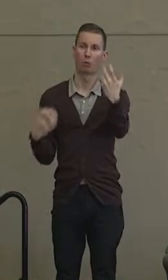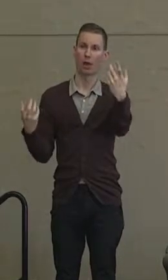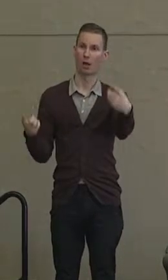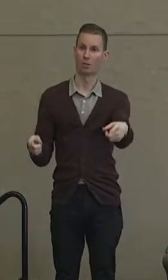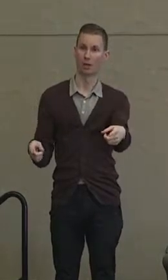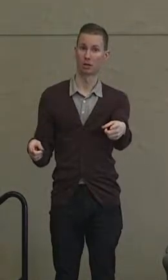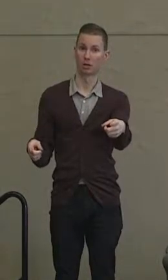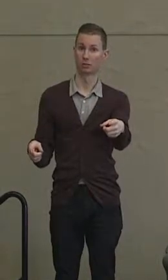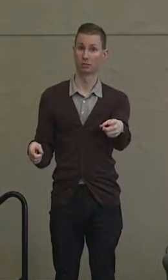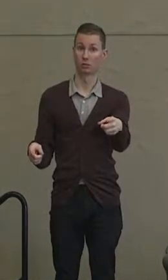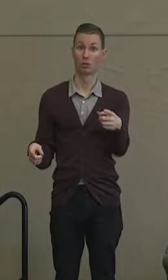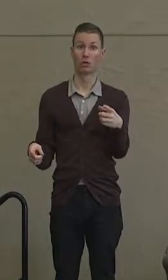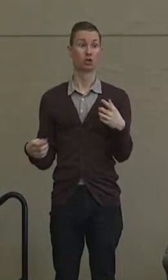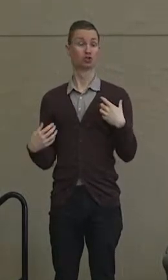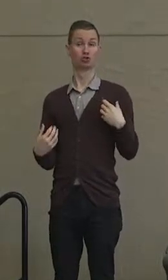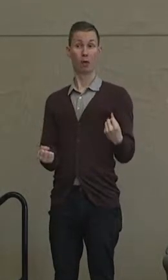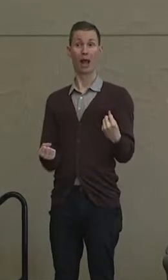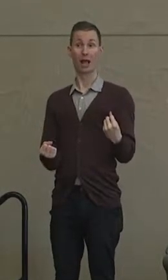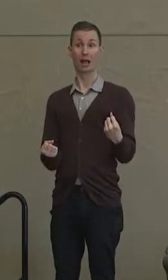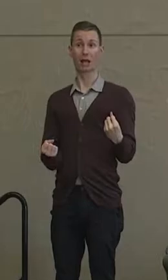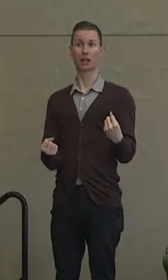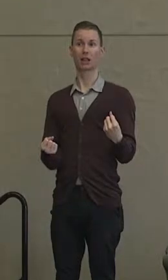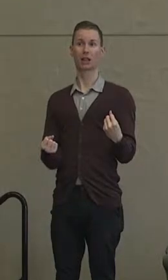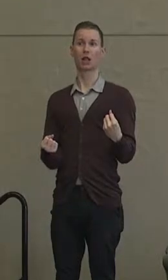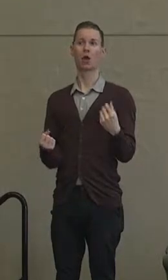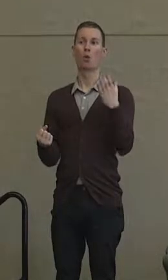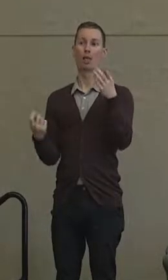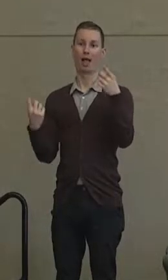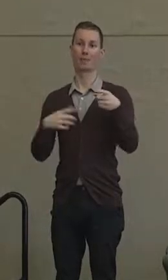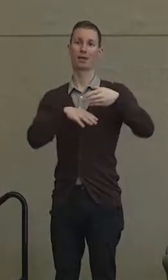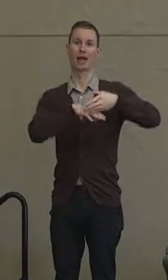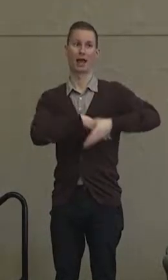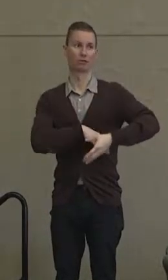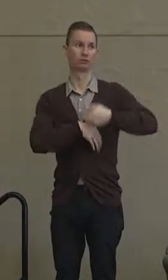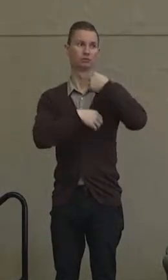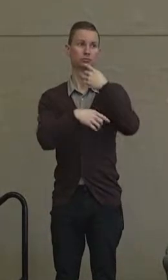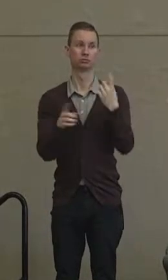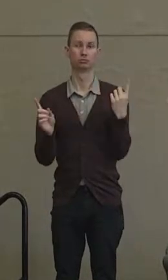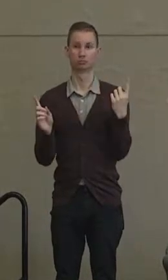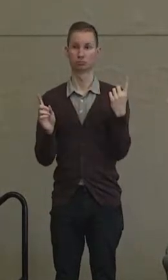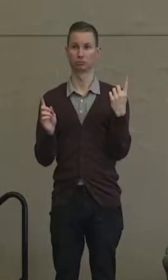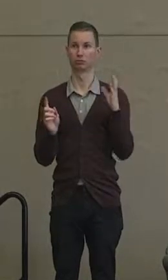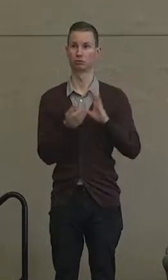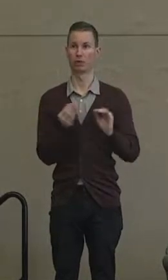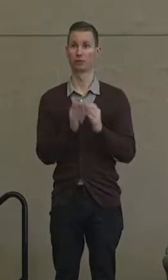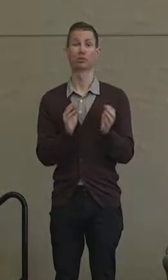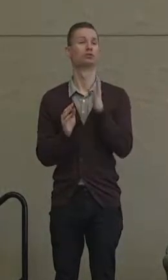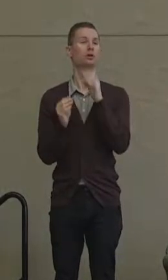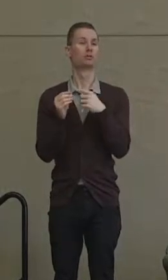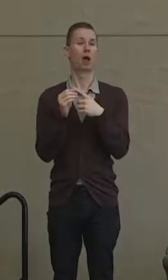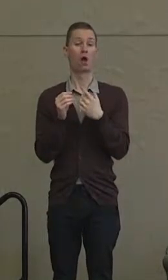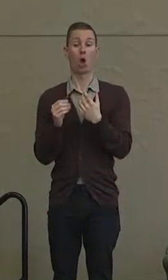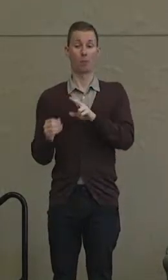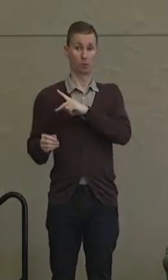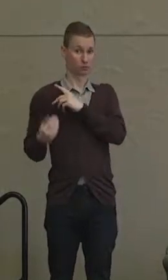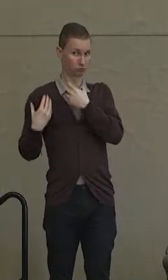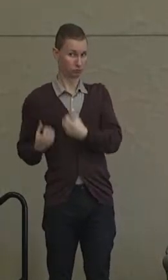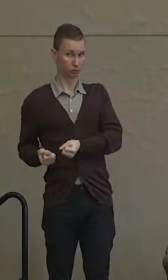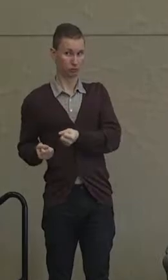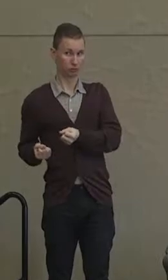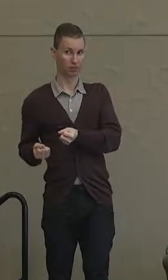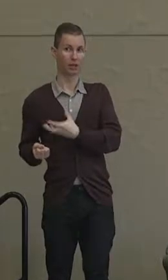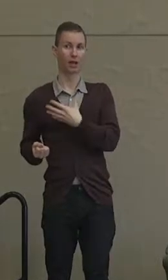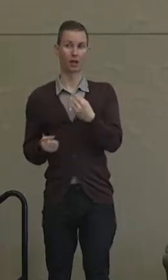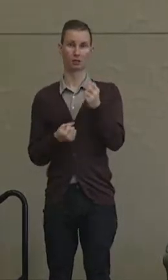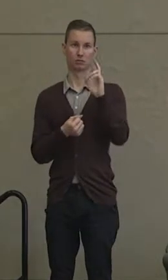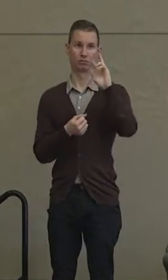to them because strength will come from public disclosure. And she's talking both about personal strength and